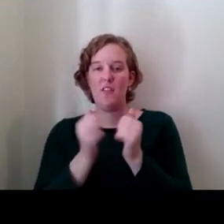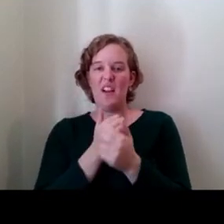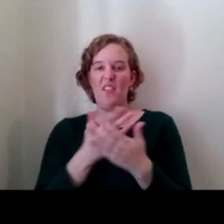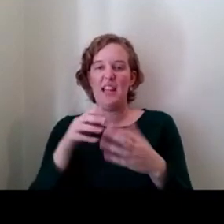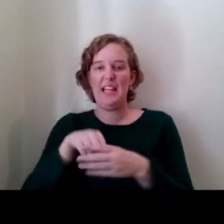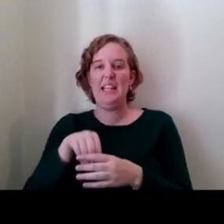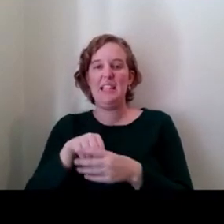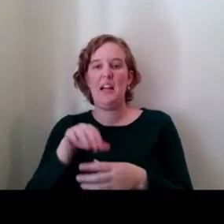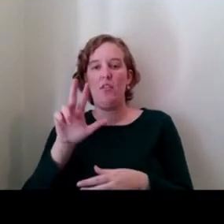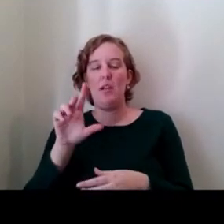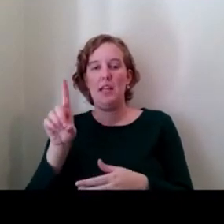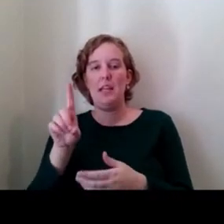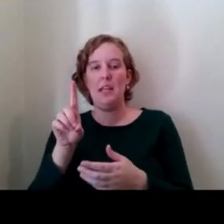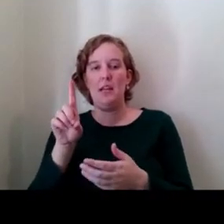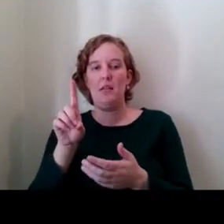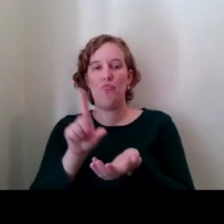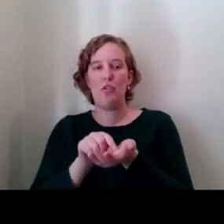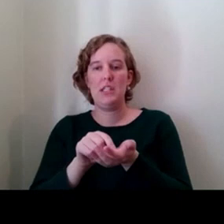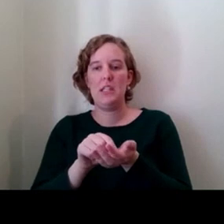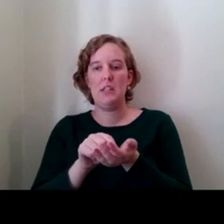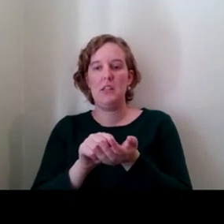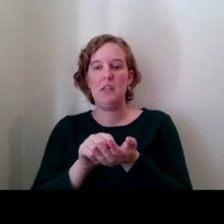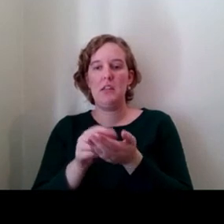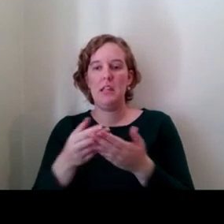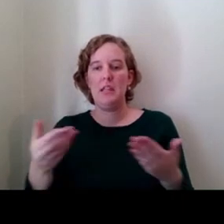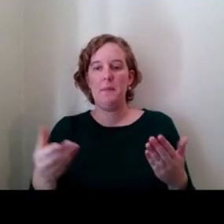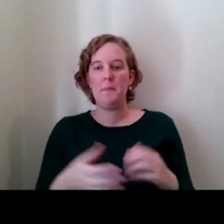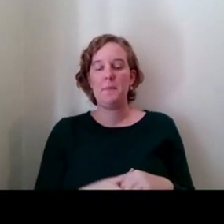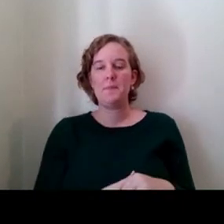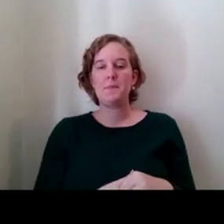a 3D printed enclosure.